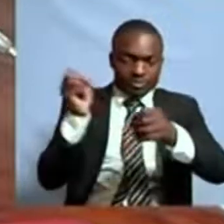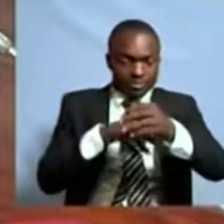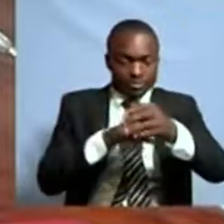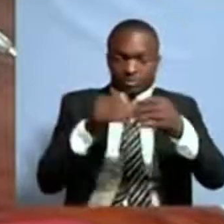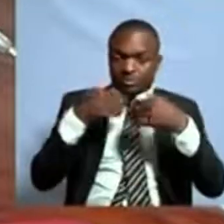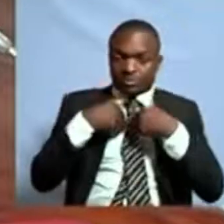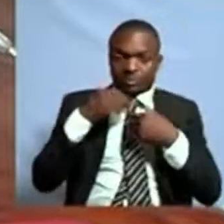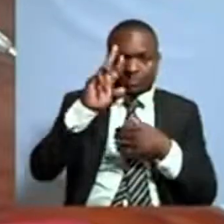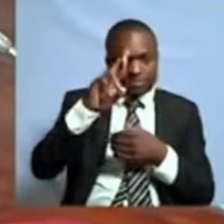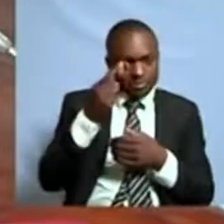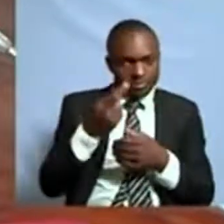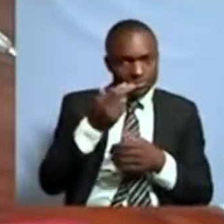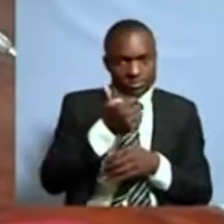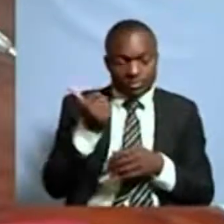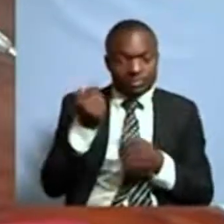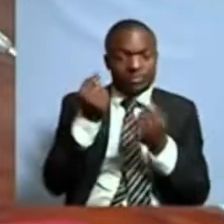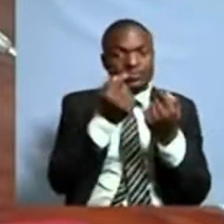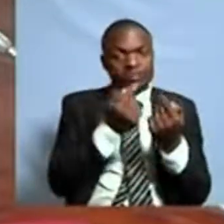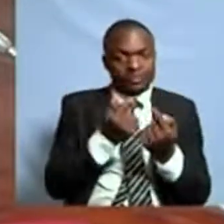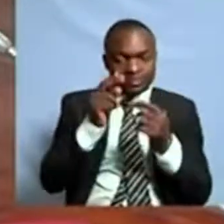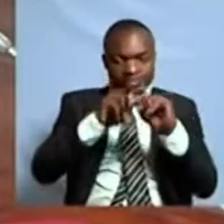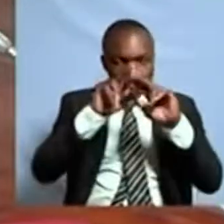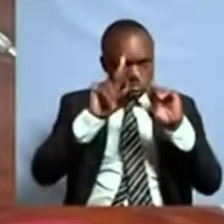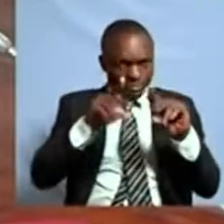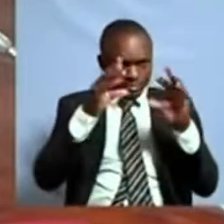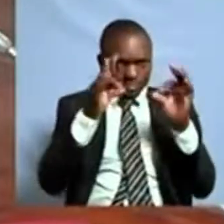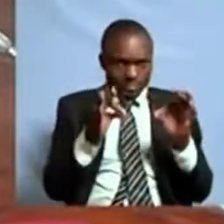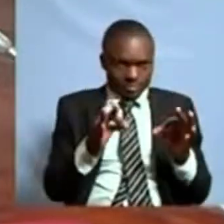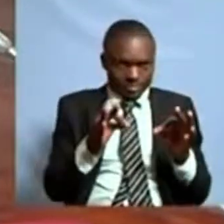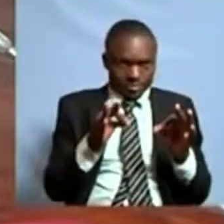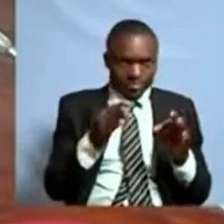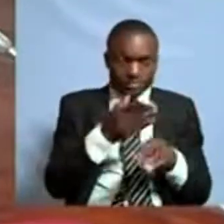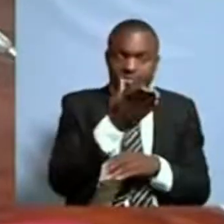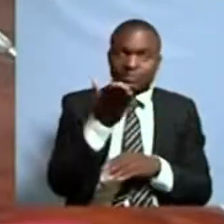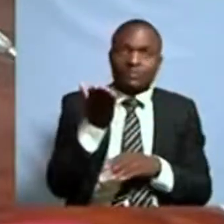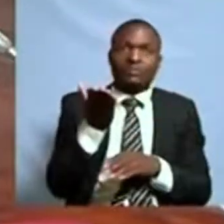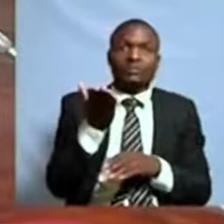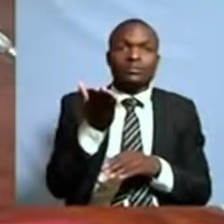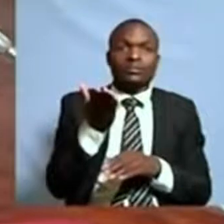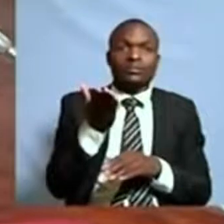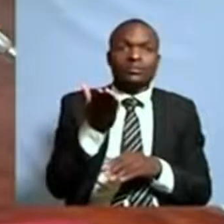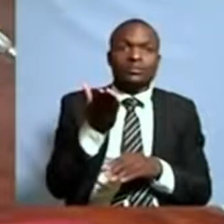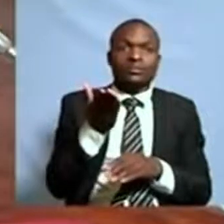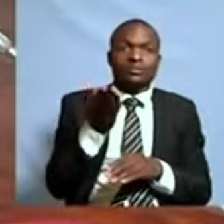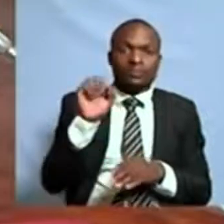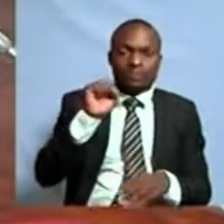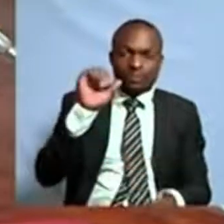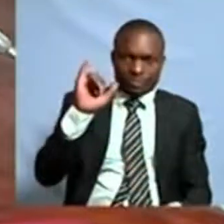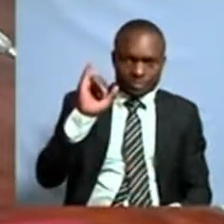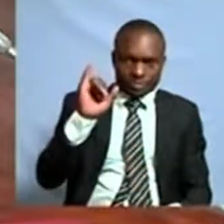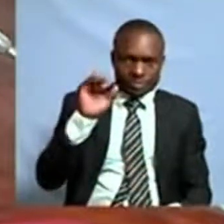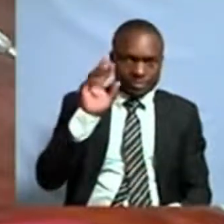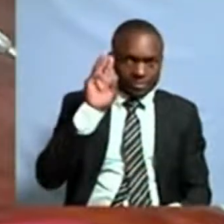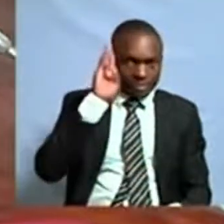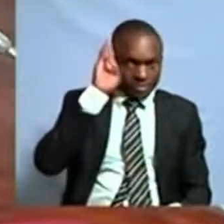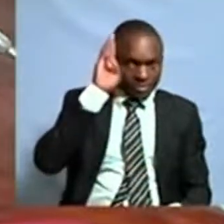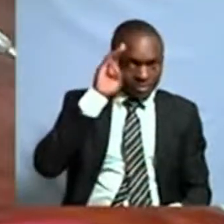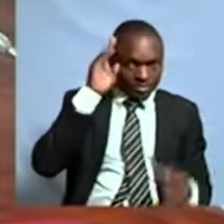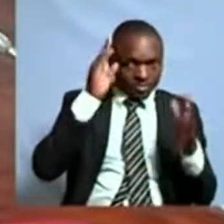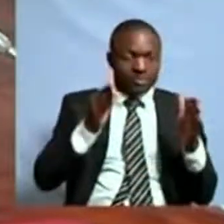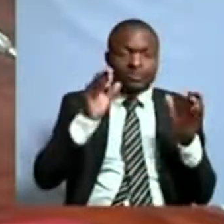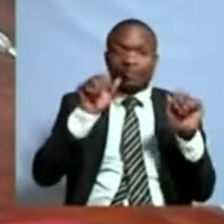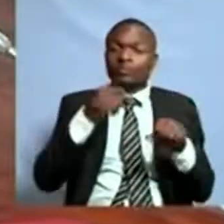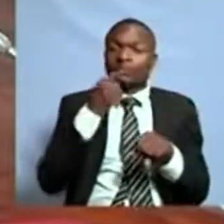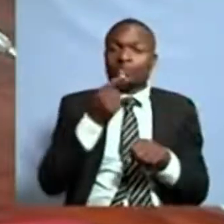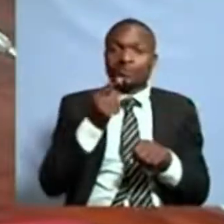And in any case, Chair, if there is to be a statutory instrument that the minister will prescribe,